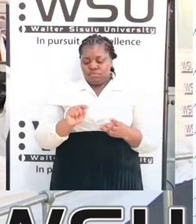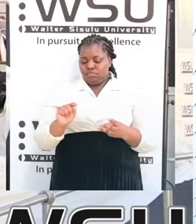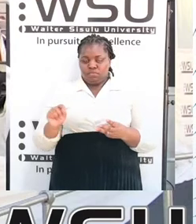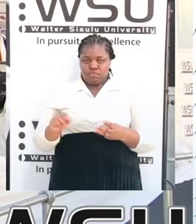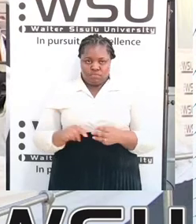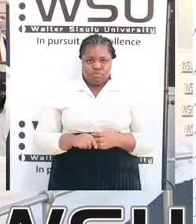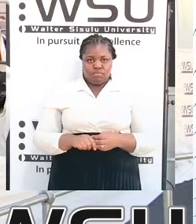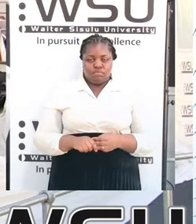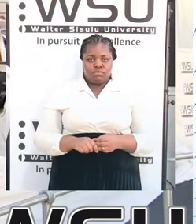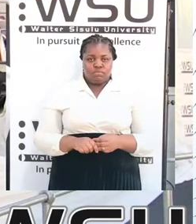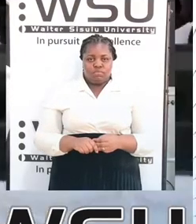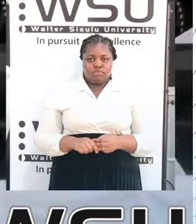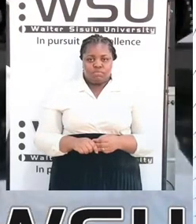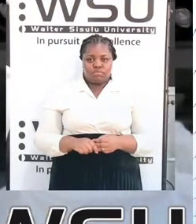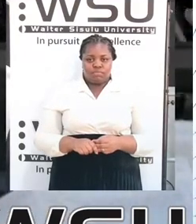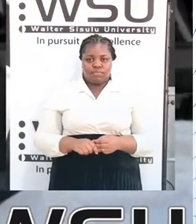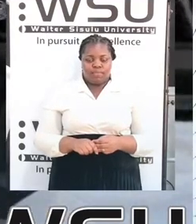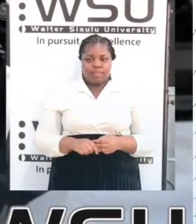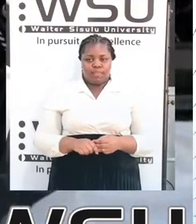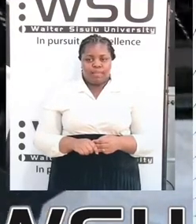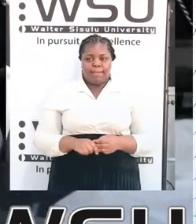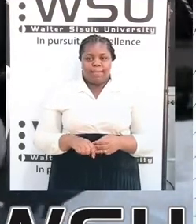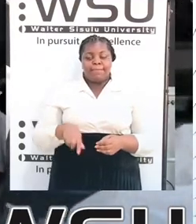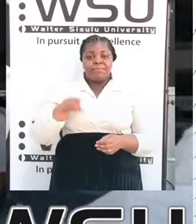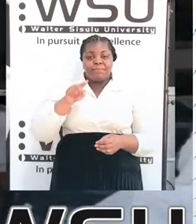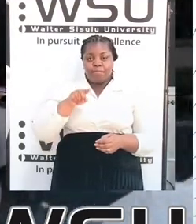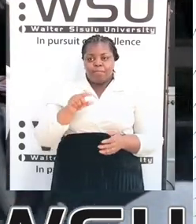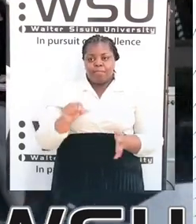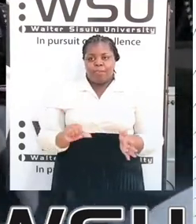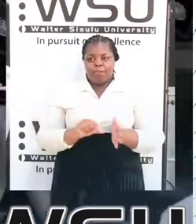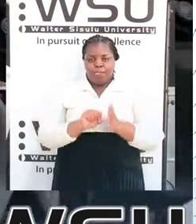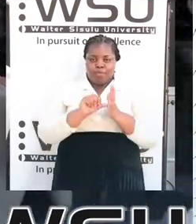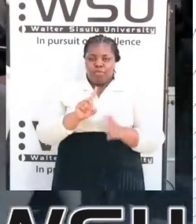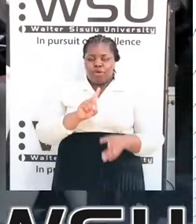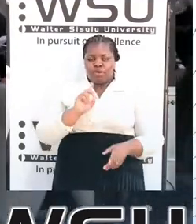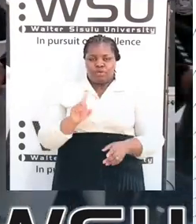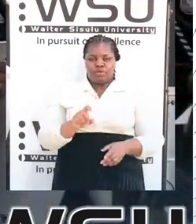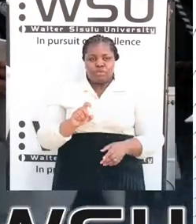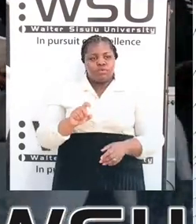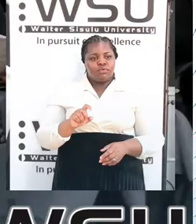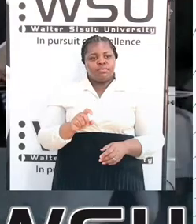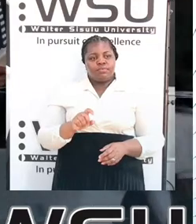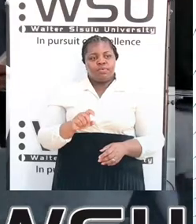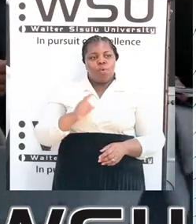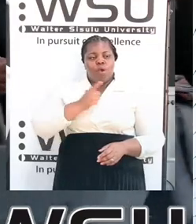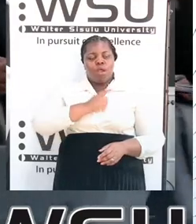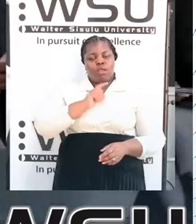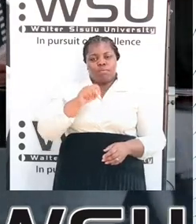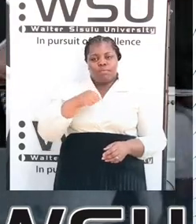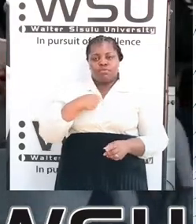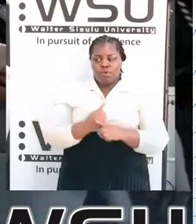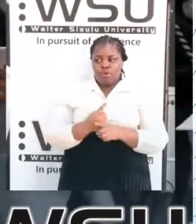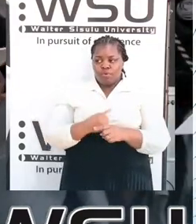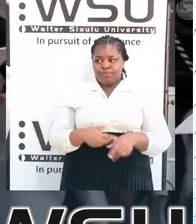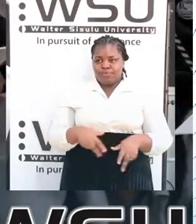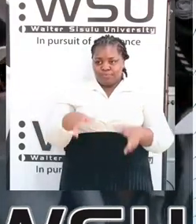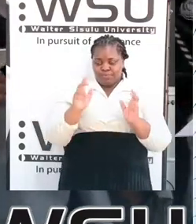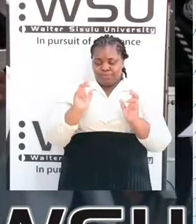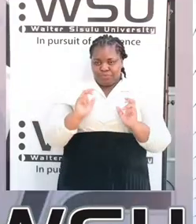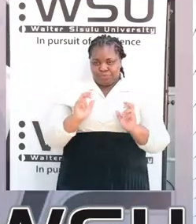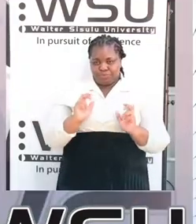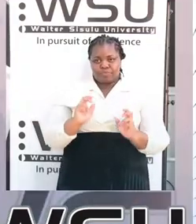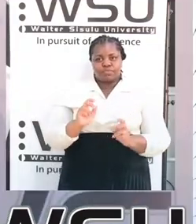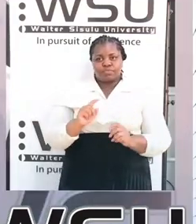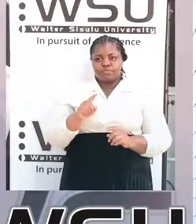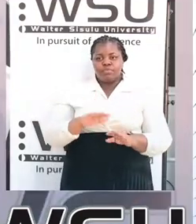ellipsis. And this is an important question or questions that we must all grapple with.